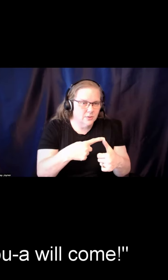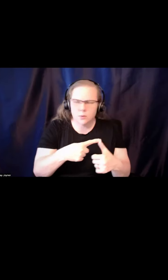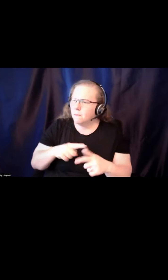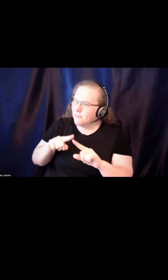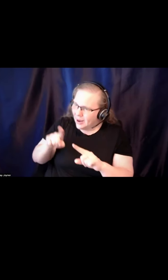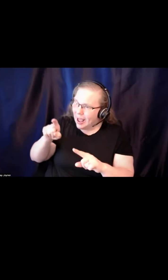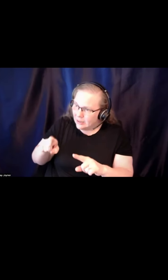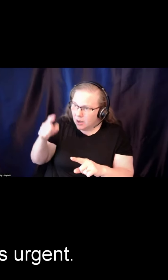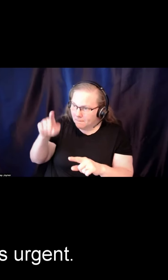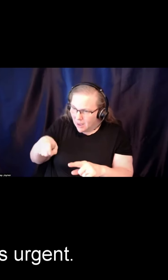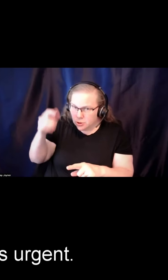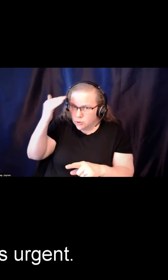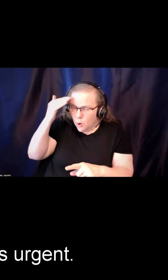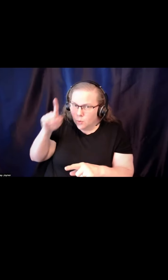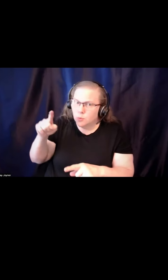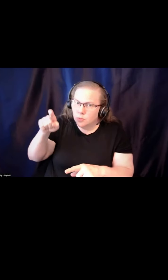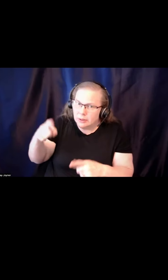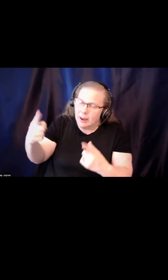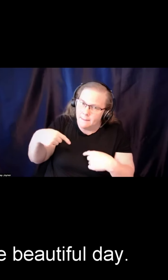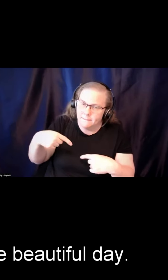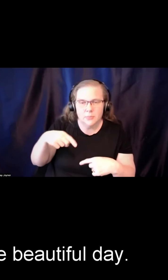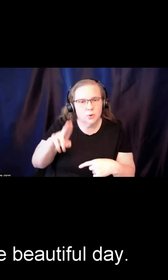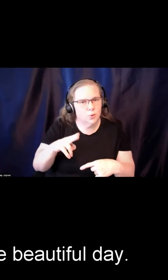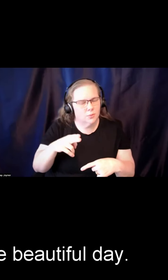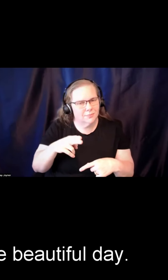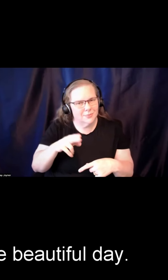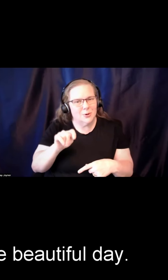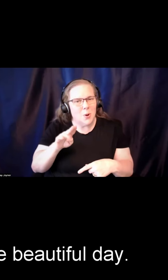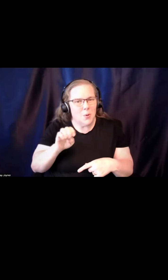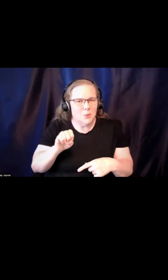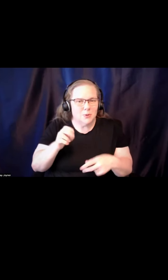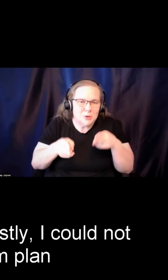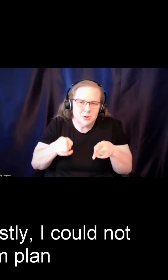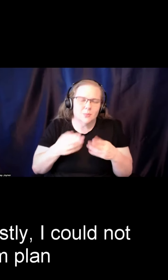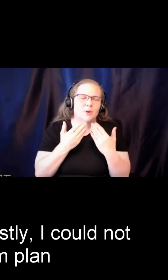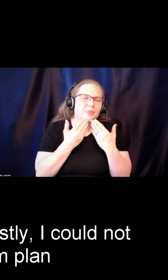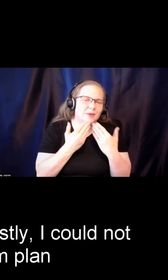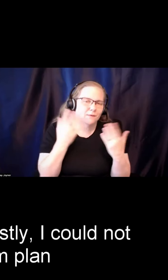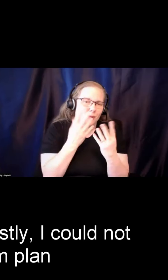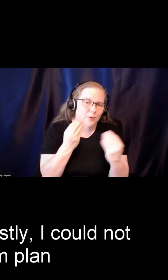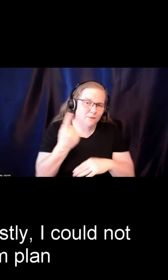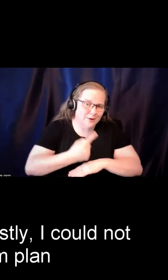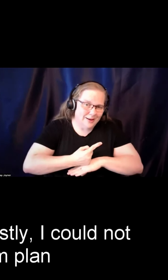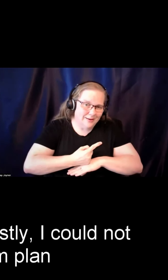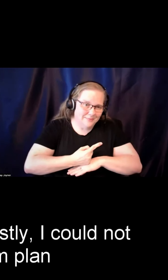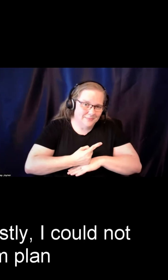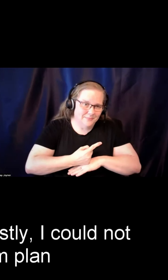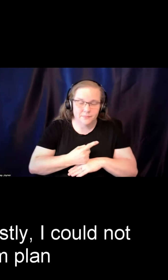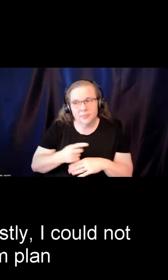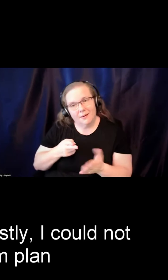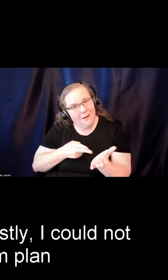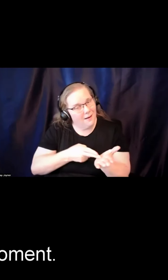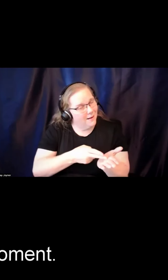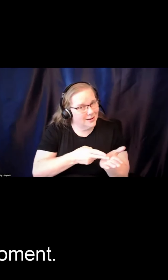will come. Your tone was urgent. I thanked you for the beautiful day. I told you that, honestly, I could not